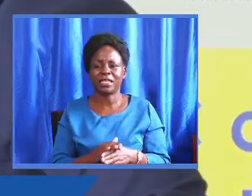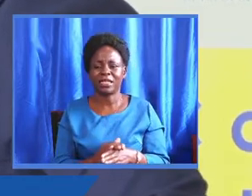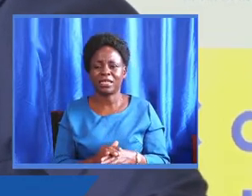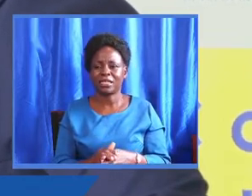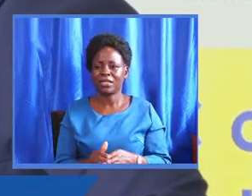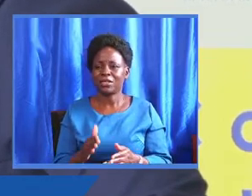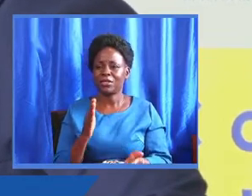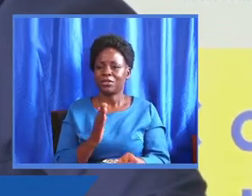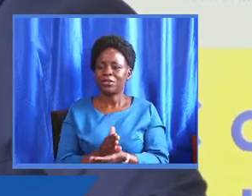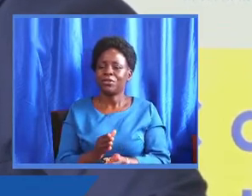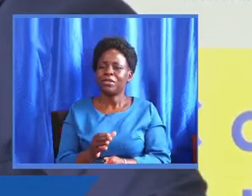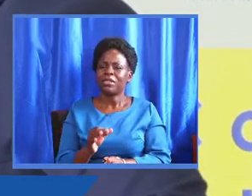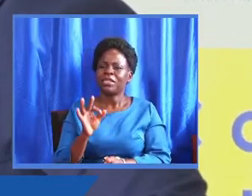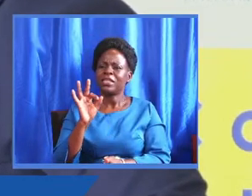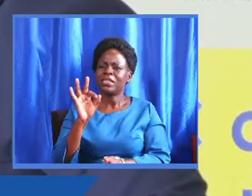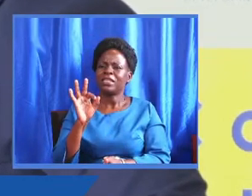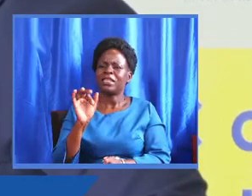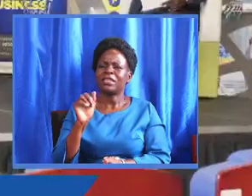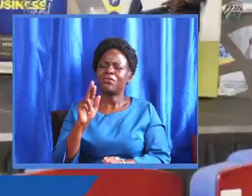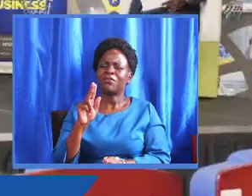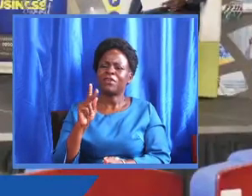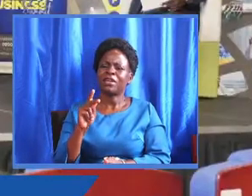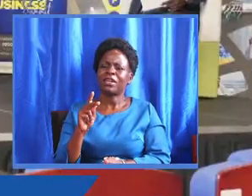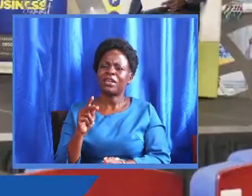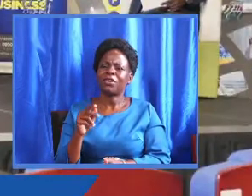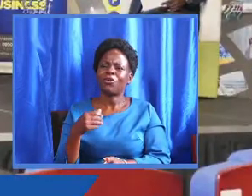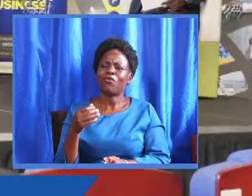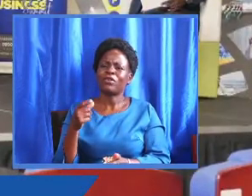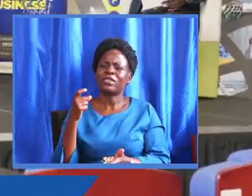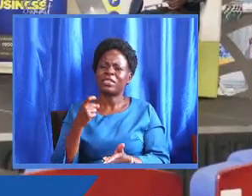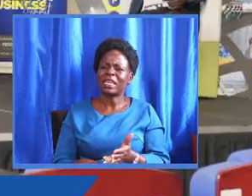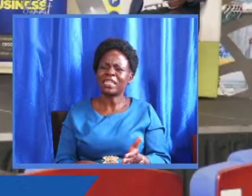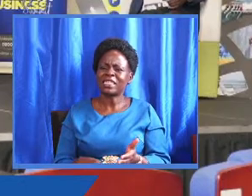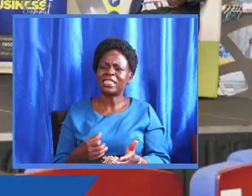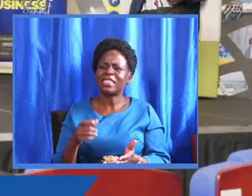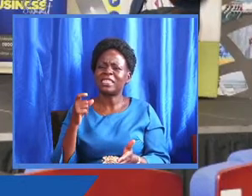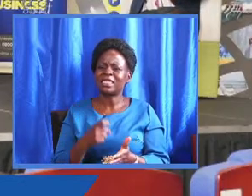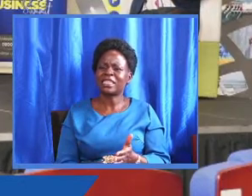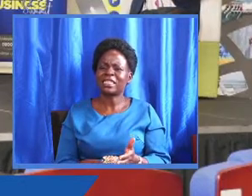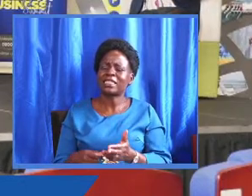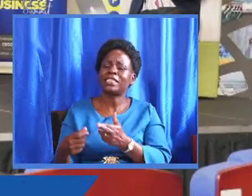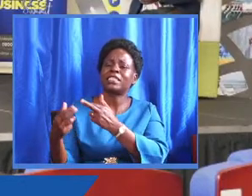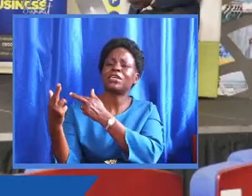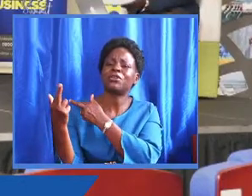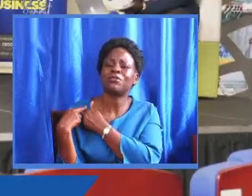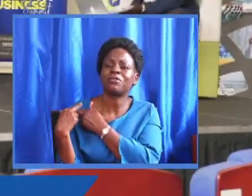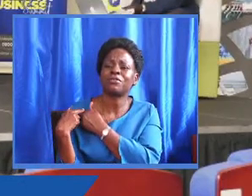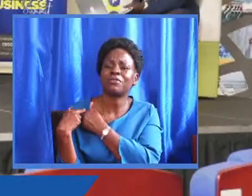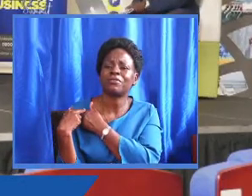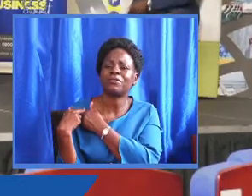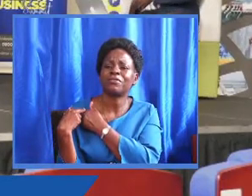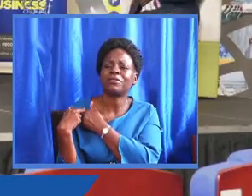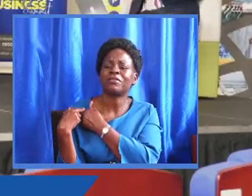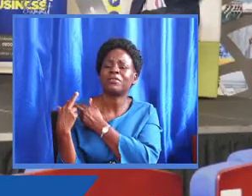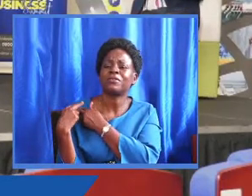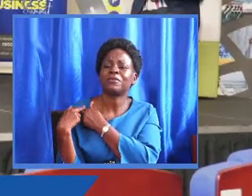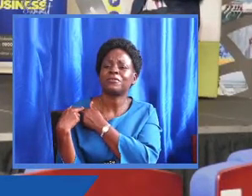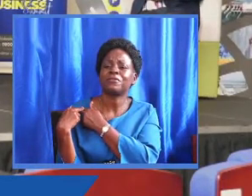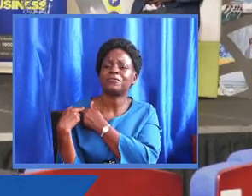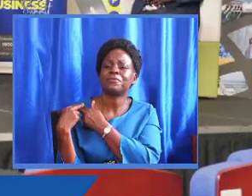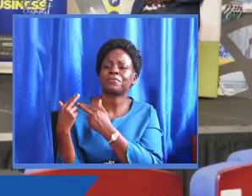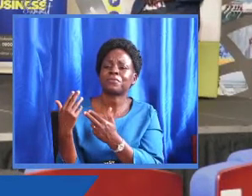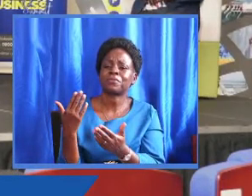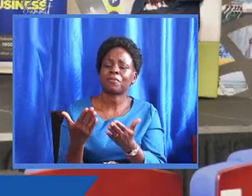right, Frank. And of course, tax is tax. It's an obligation. Sure. It's an obligation. And